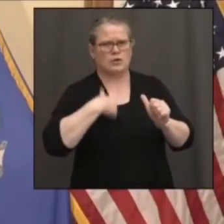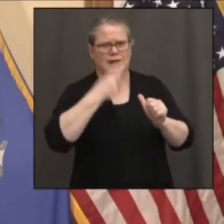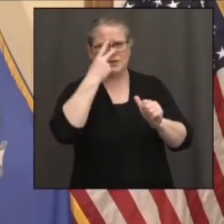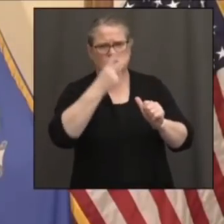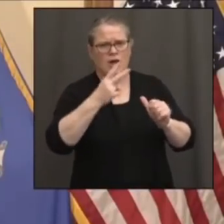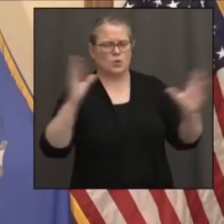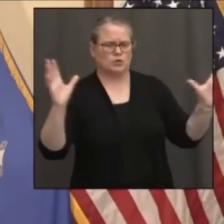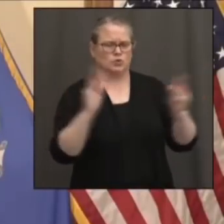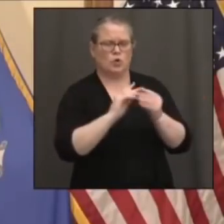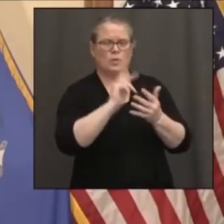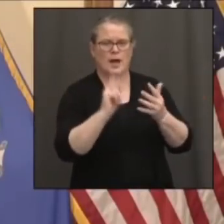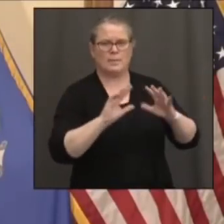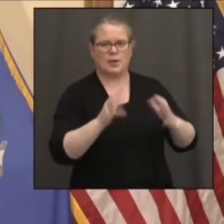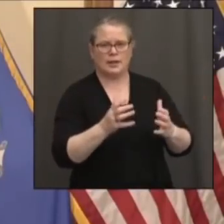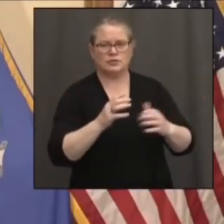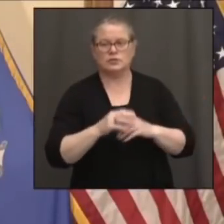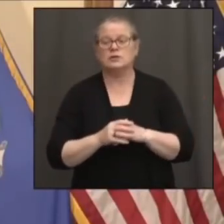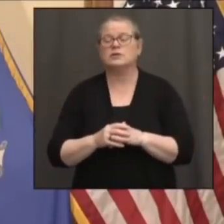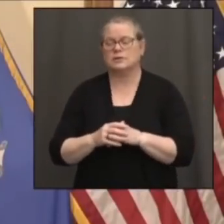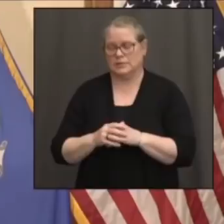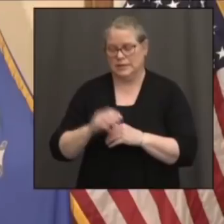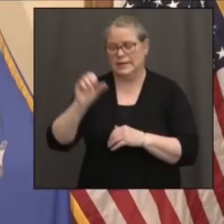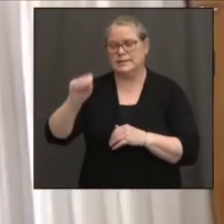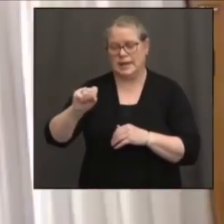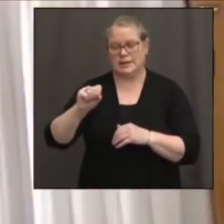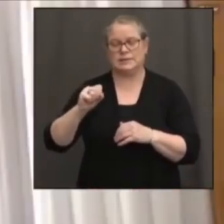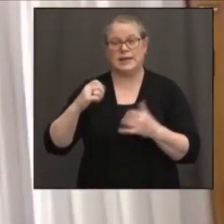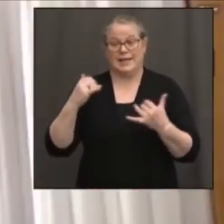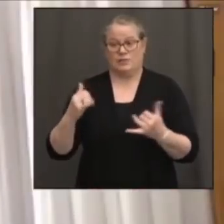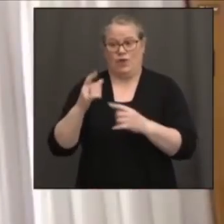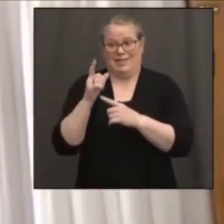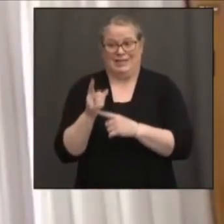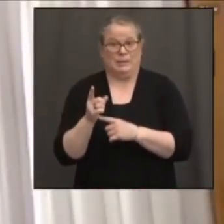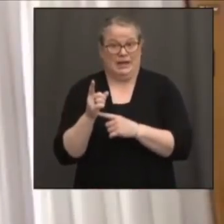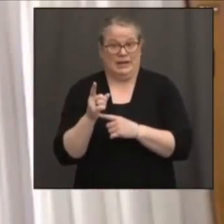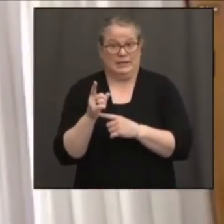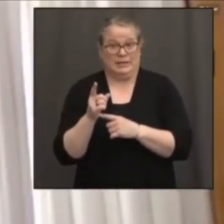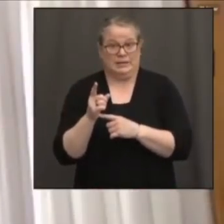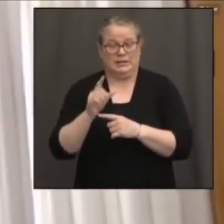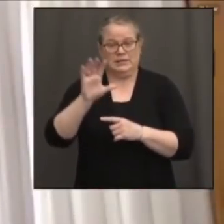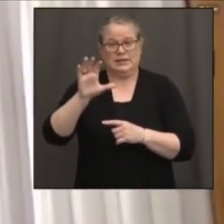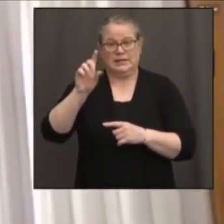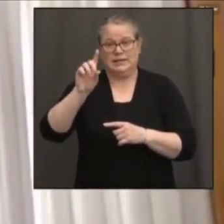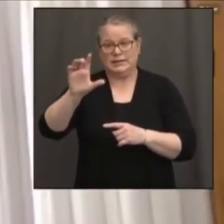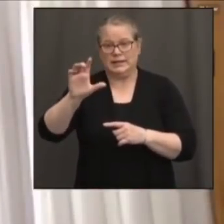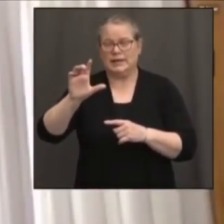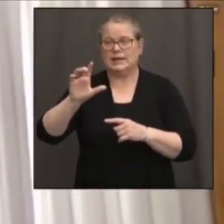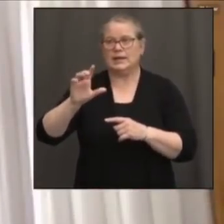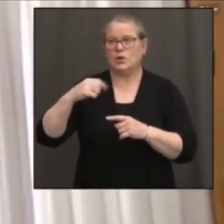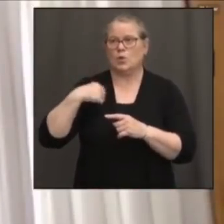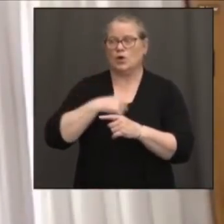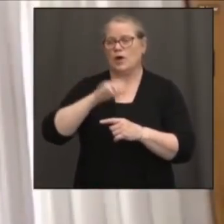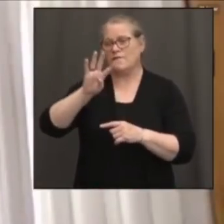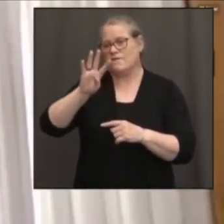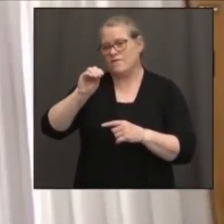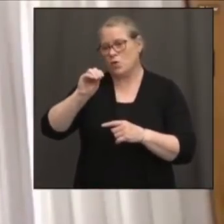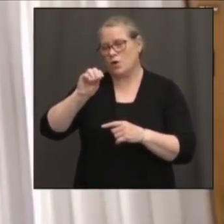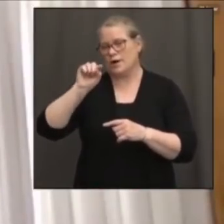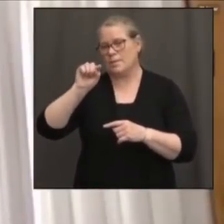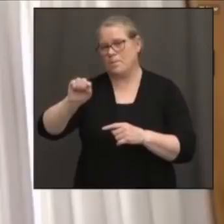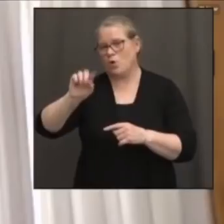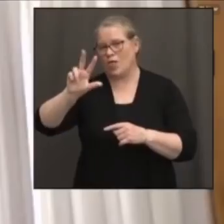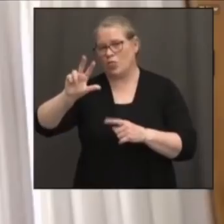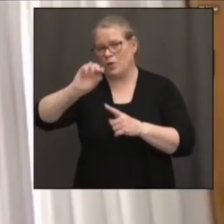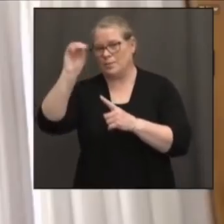population. All right, but yeah, it's 40 as of right this minute. CDC has us at 40.3% of the